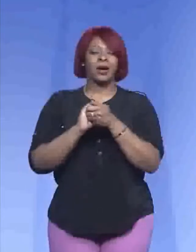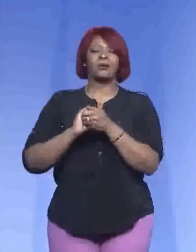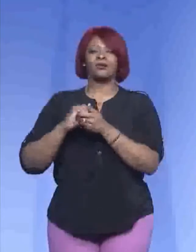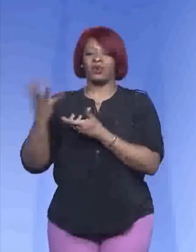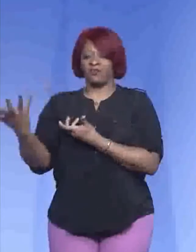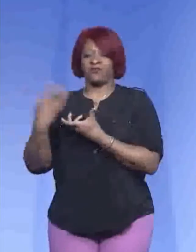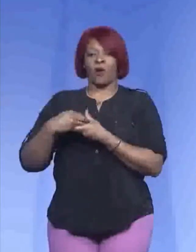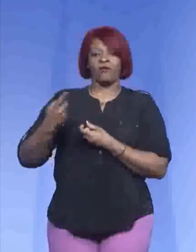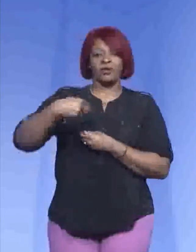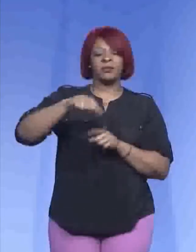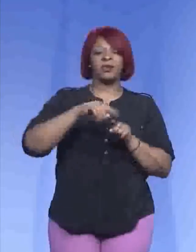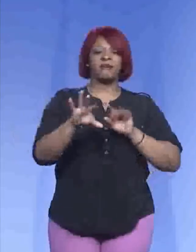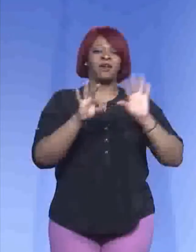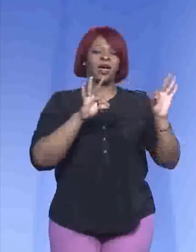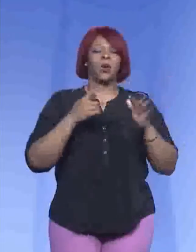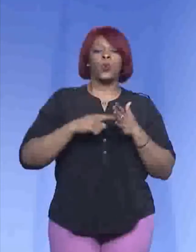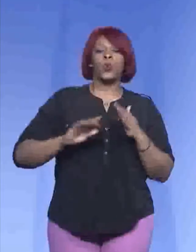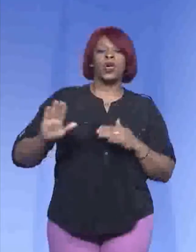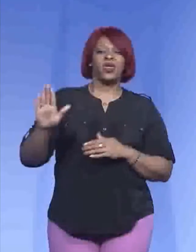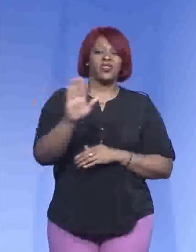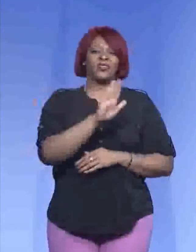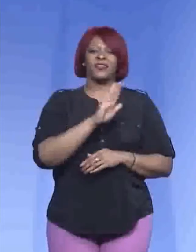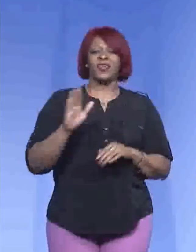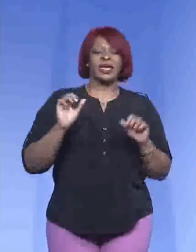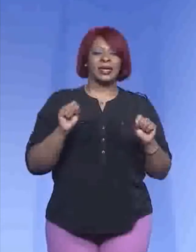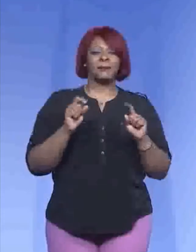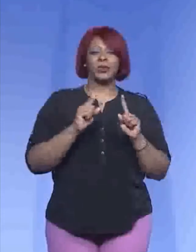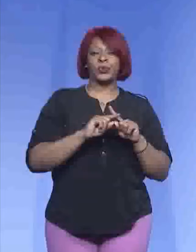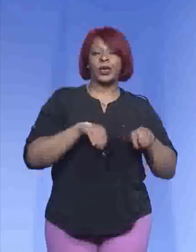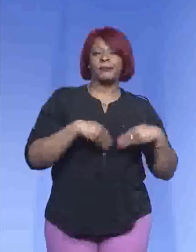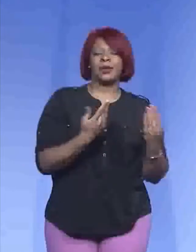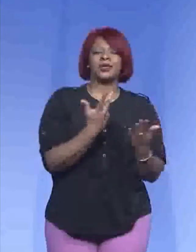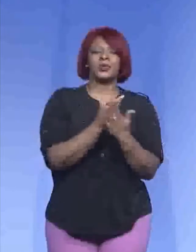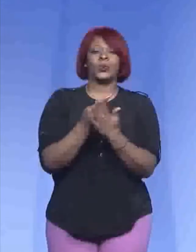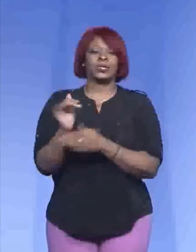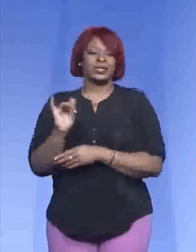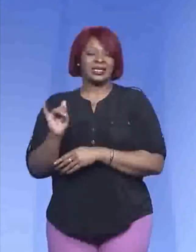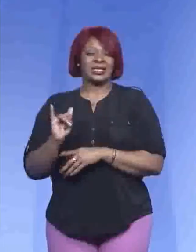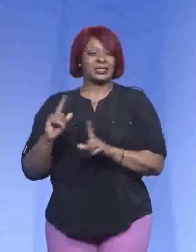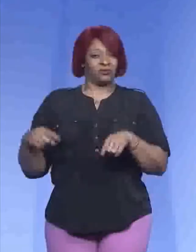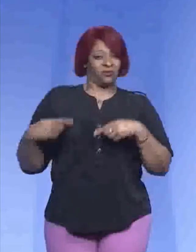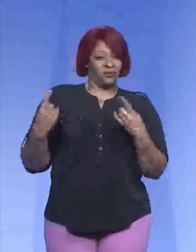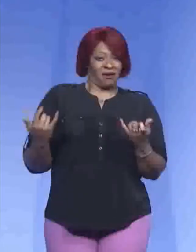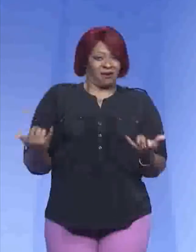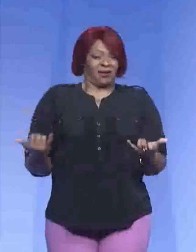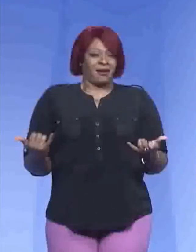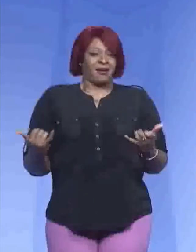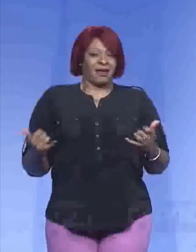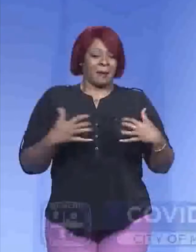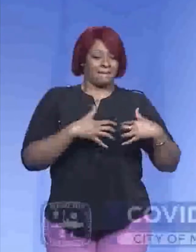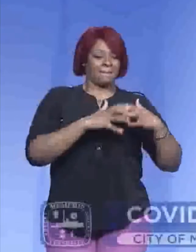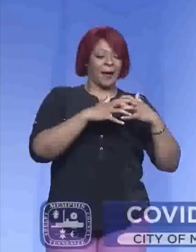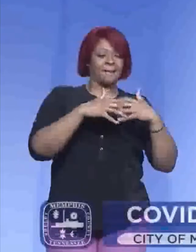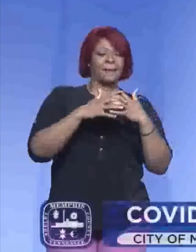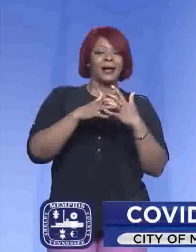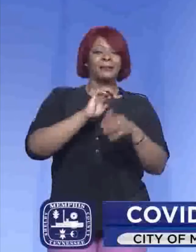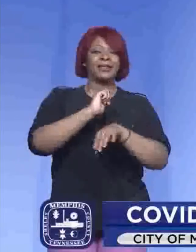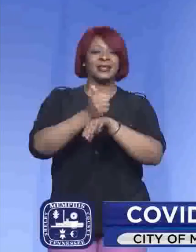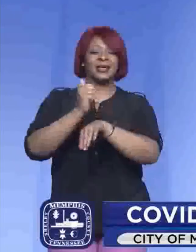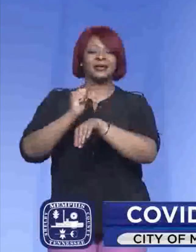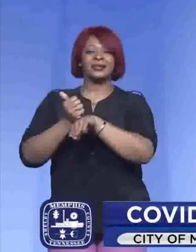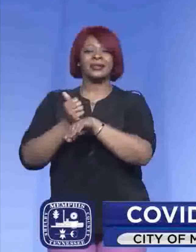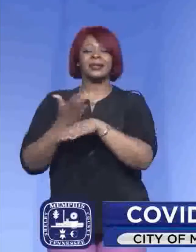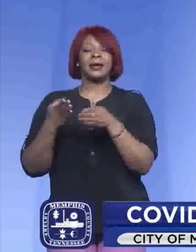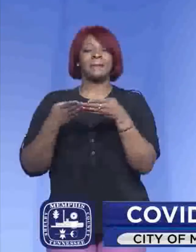find out what their capacity is to absorb more doses. Again, as it stands today, with the pop-up sites, with the